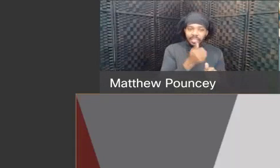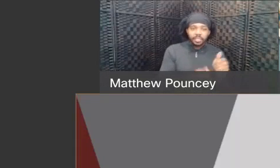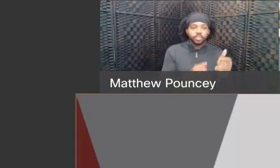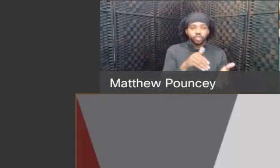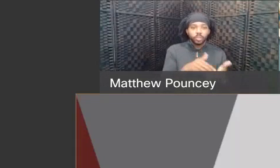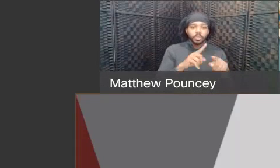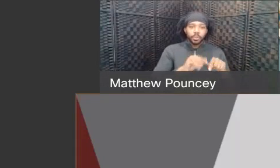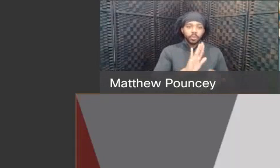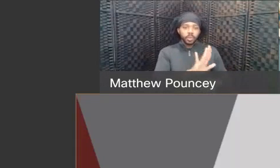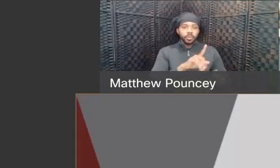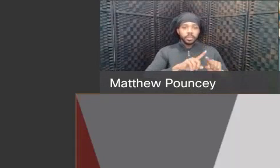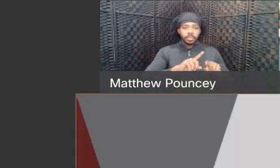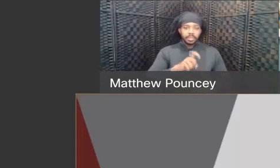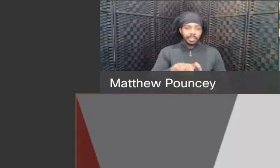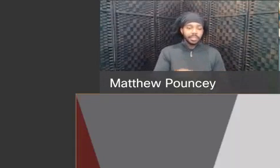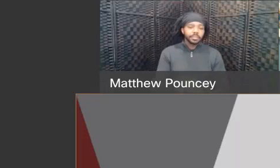needs.